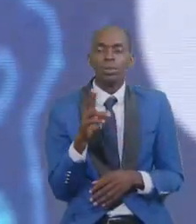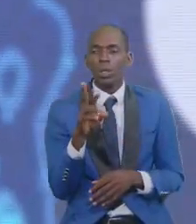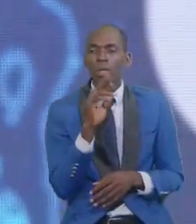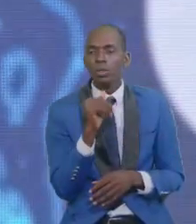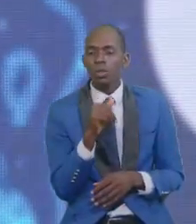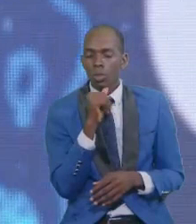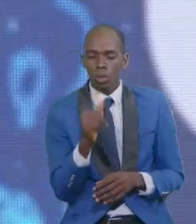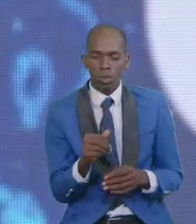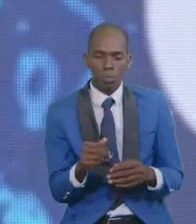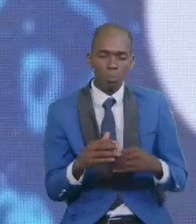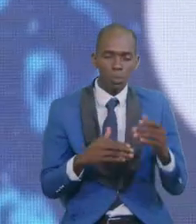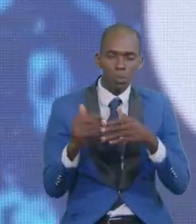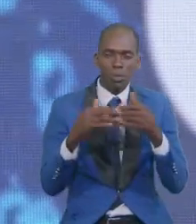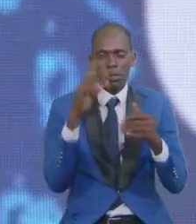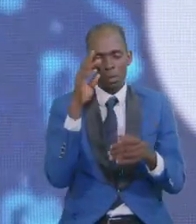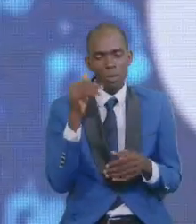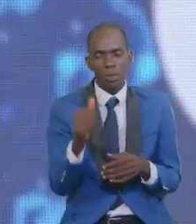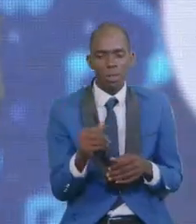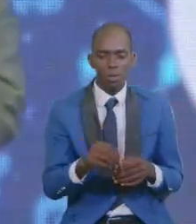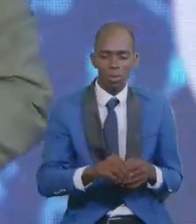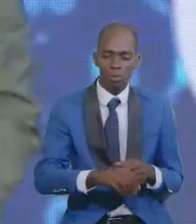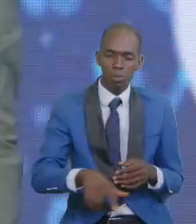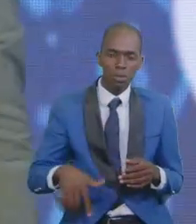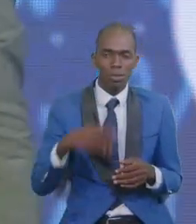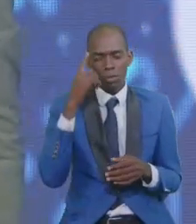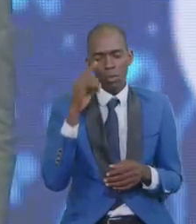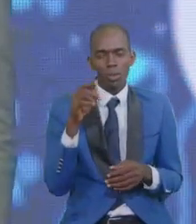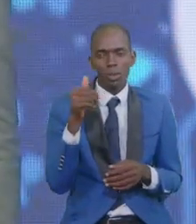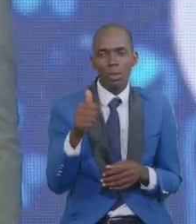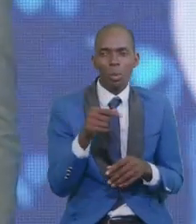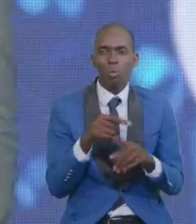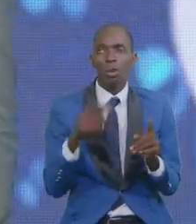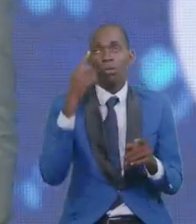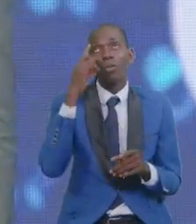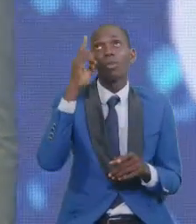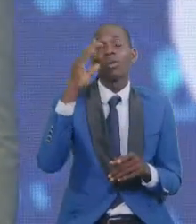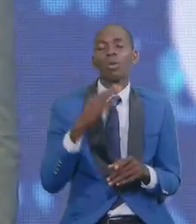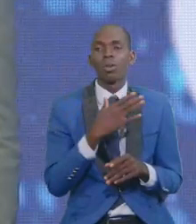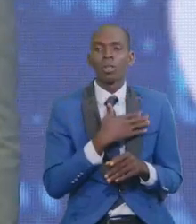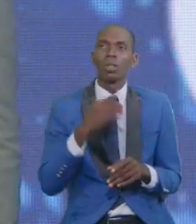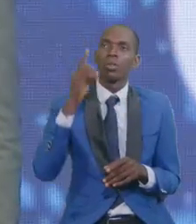yourself, you are cultivating for God and God alone.